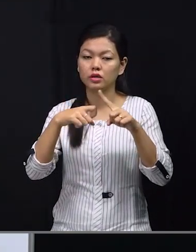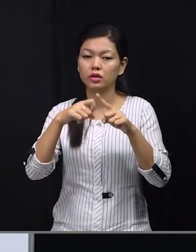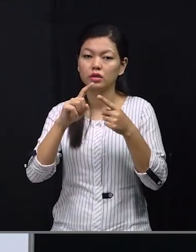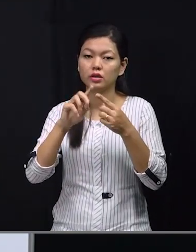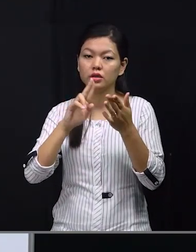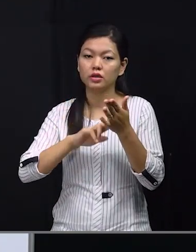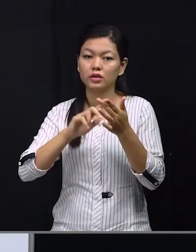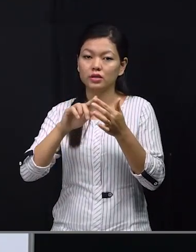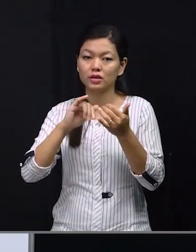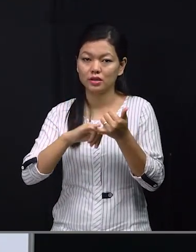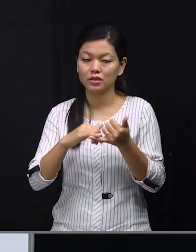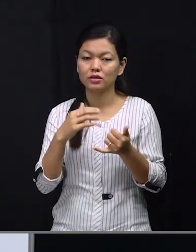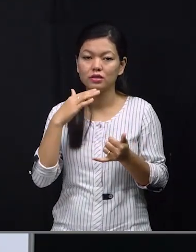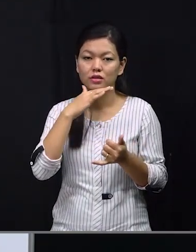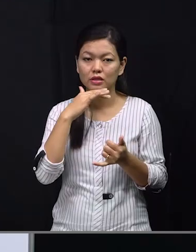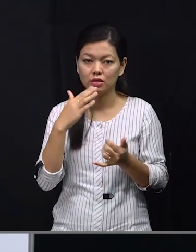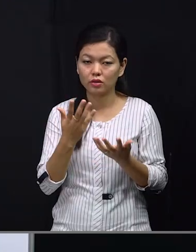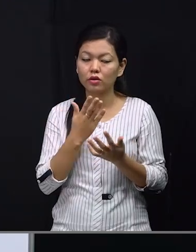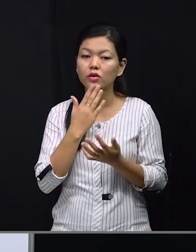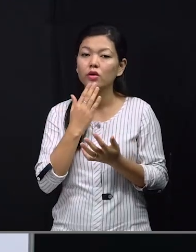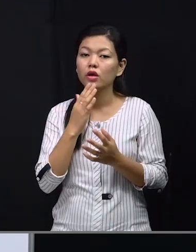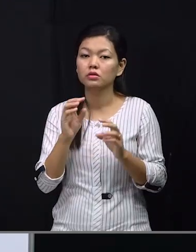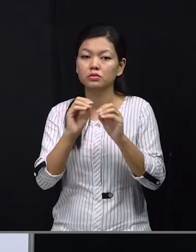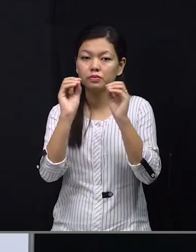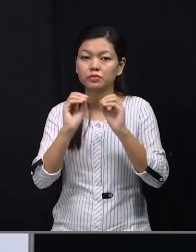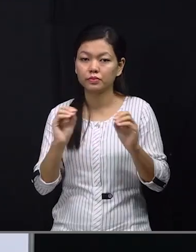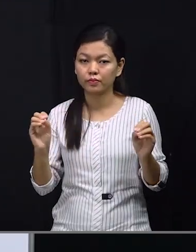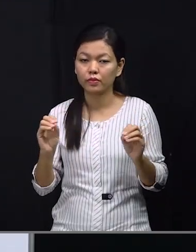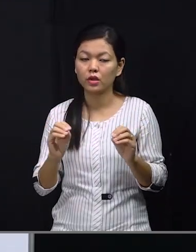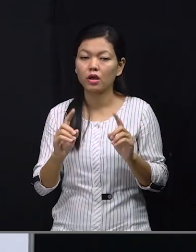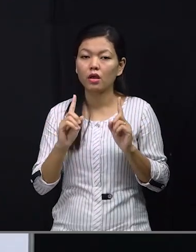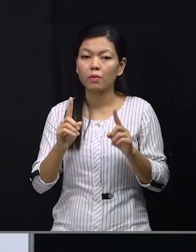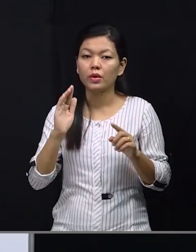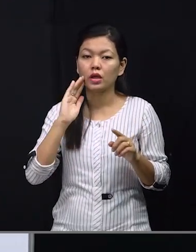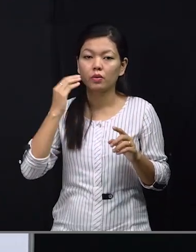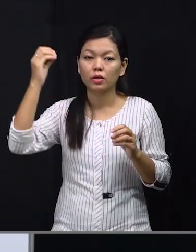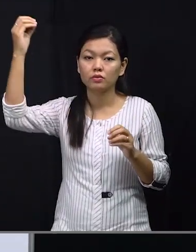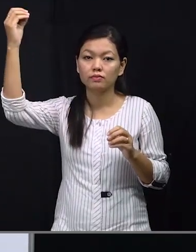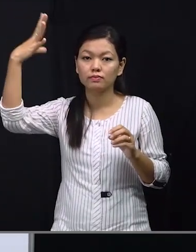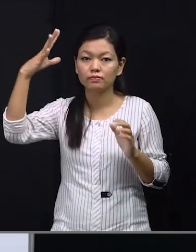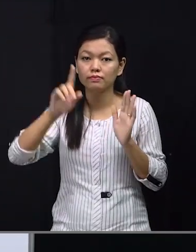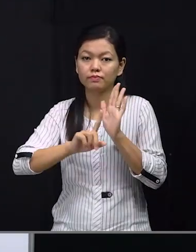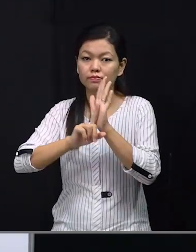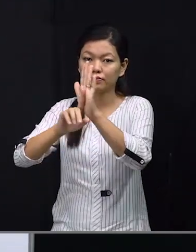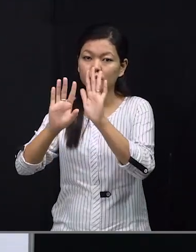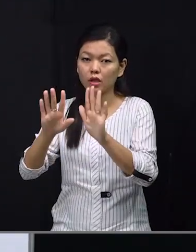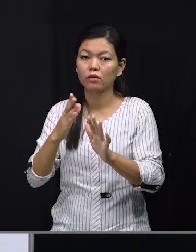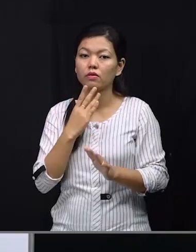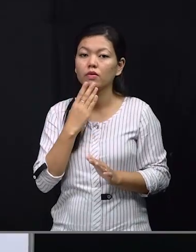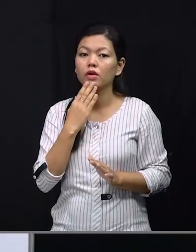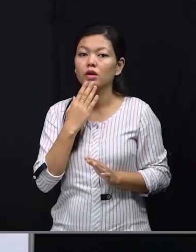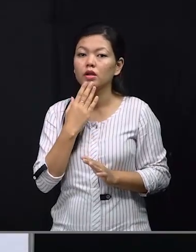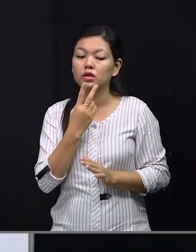the bromides and iodides, they develop color when they are exposed to light. And many of these haloalkanes, they